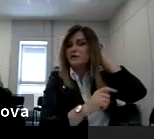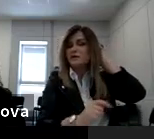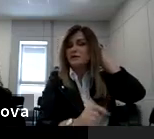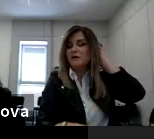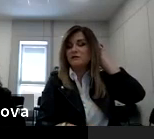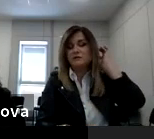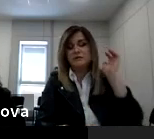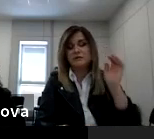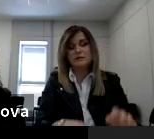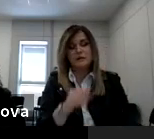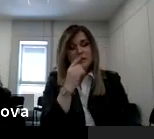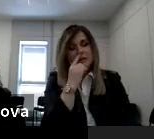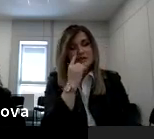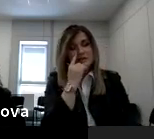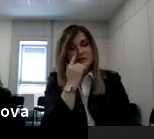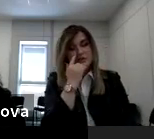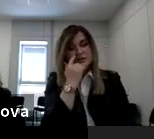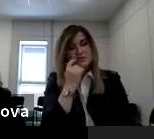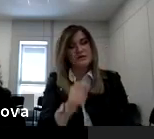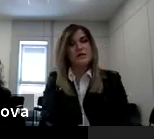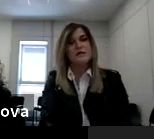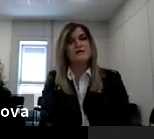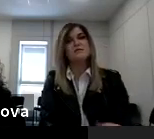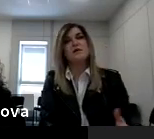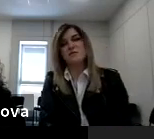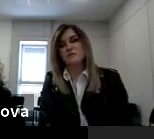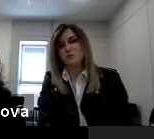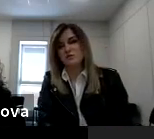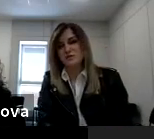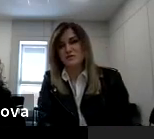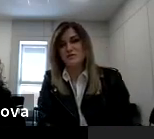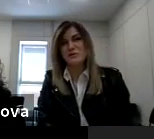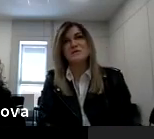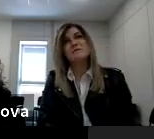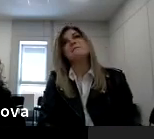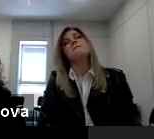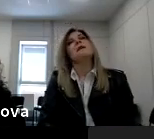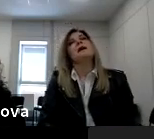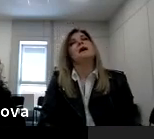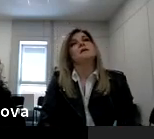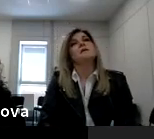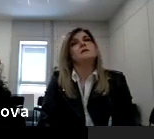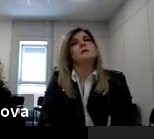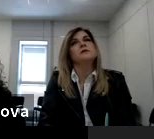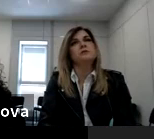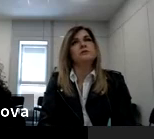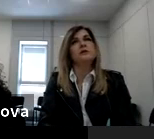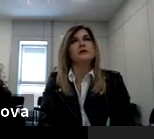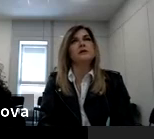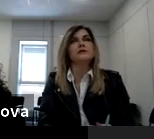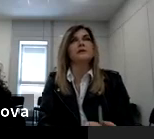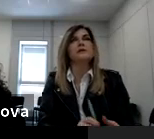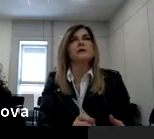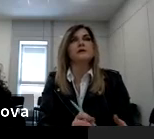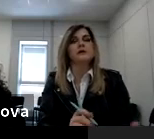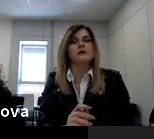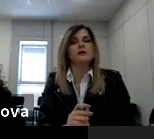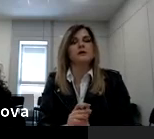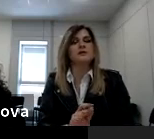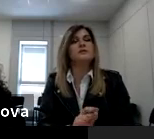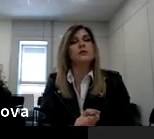with in-ground lighting fixtures is mounting process, of course. And usually